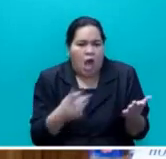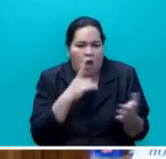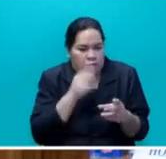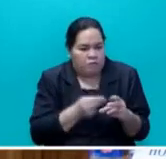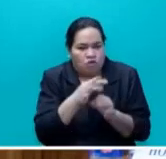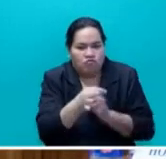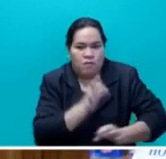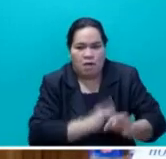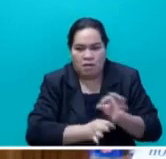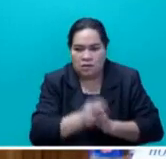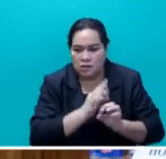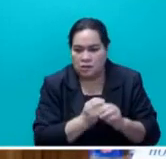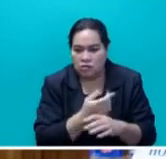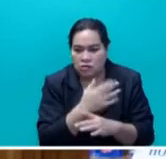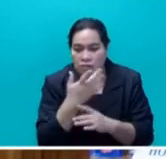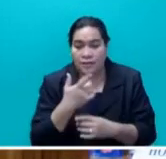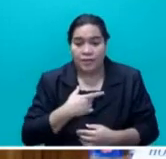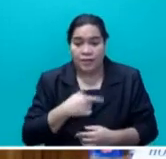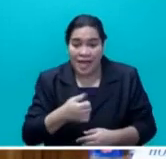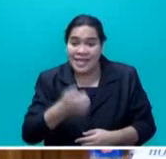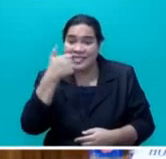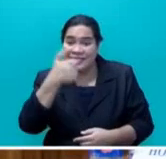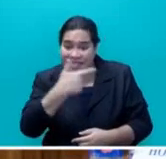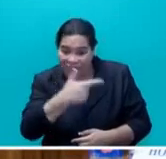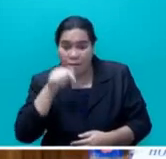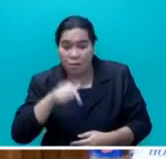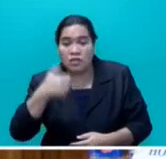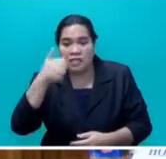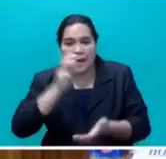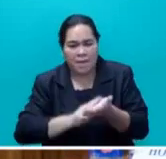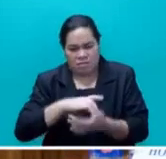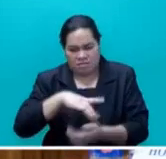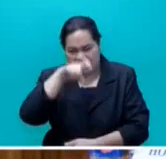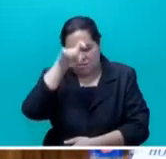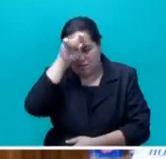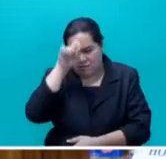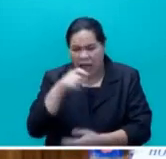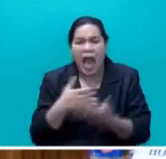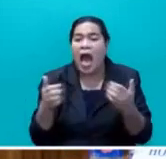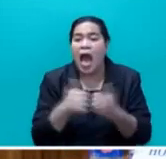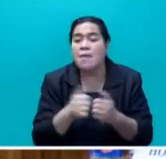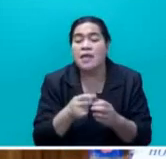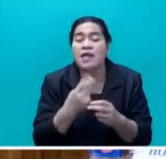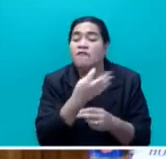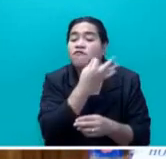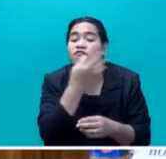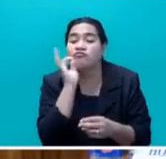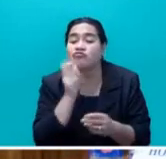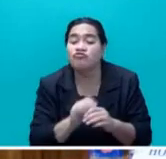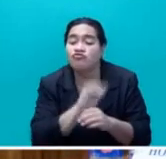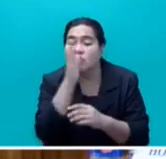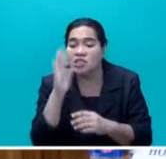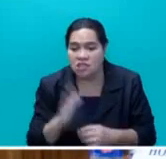carbon? In this count of 7.6 million trees that is still under question, how many of them are fruit trees? And does this